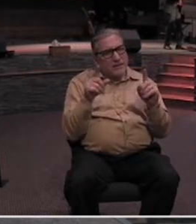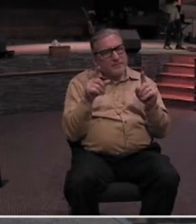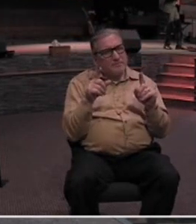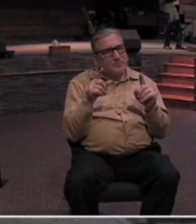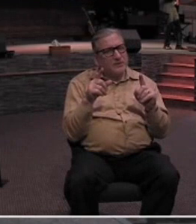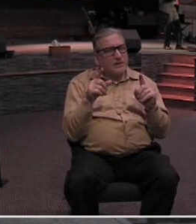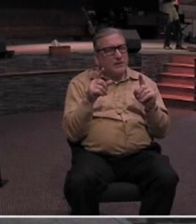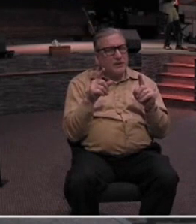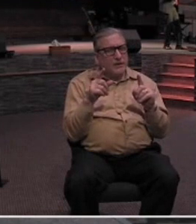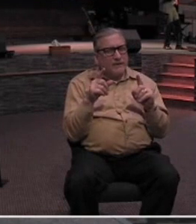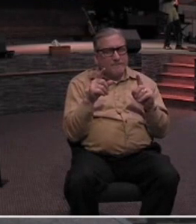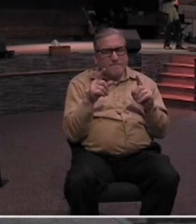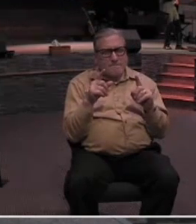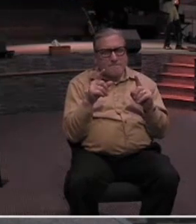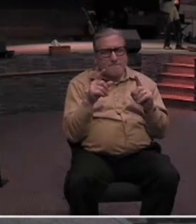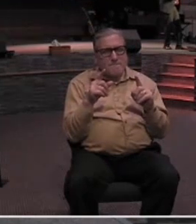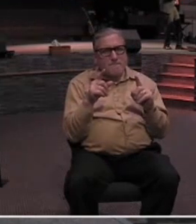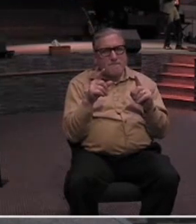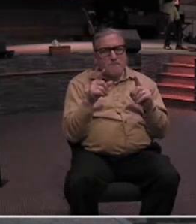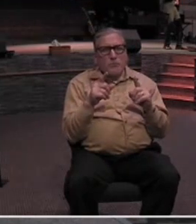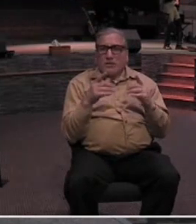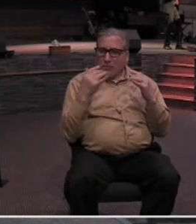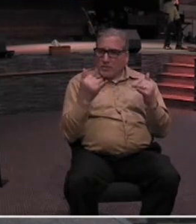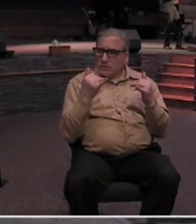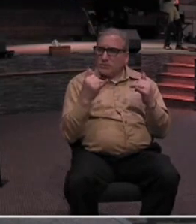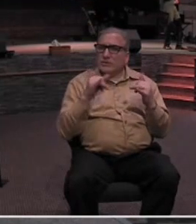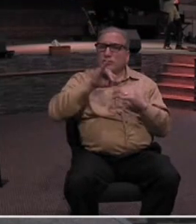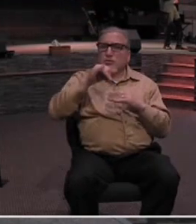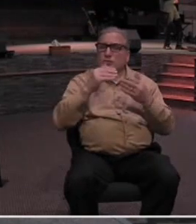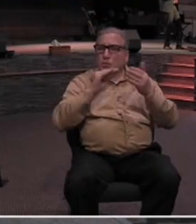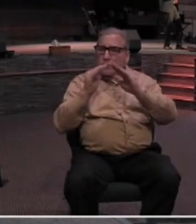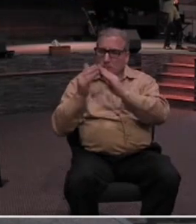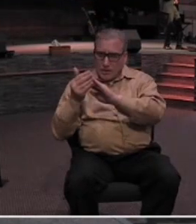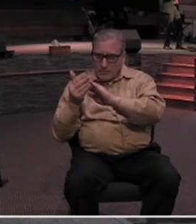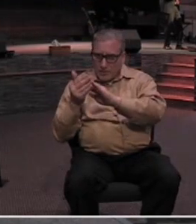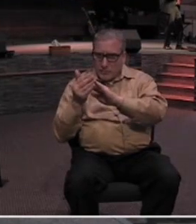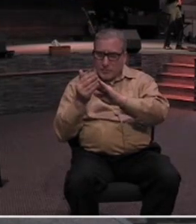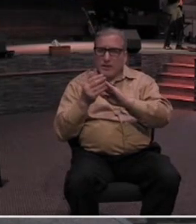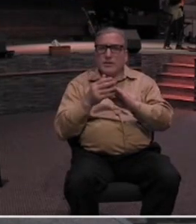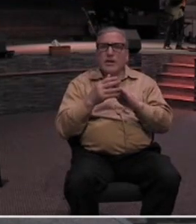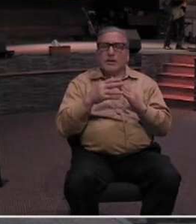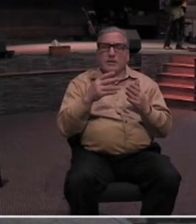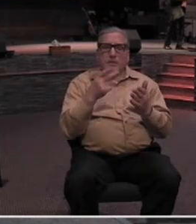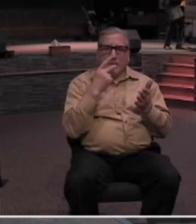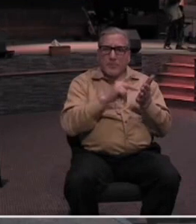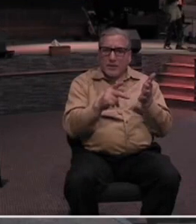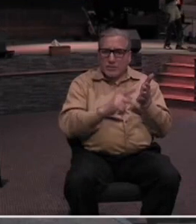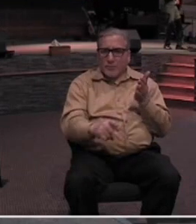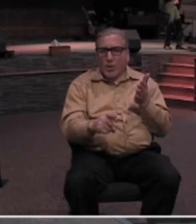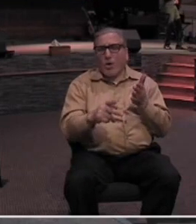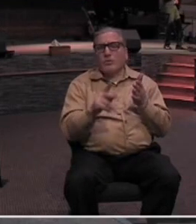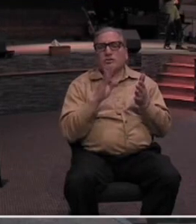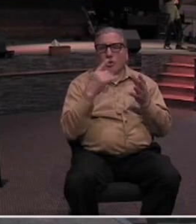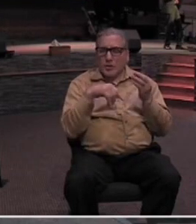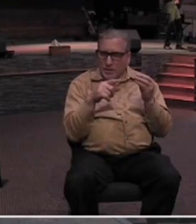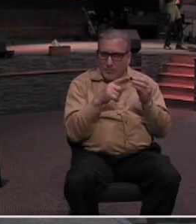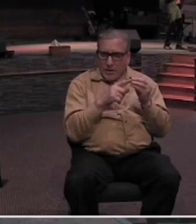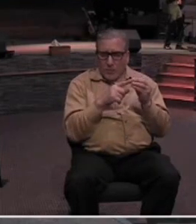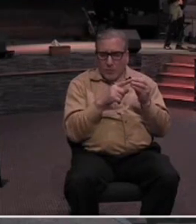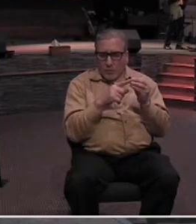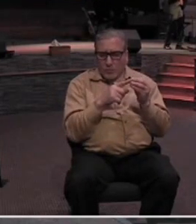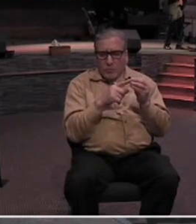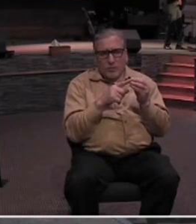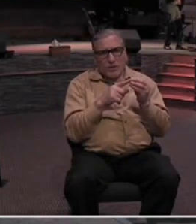be made today that this Jerusalem that the Apostle Paul was referring to, this Jerusalem which